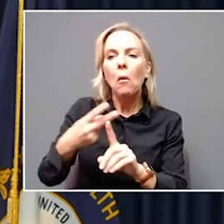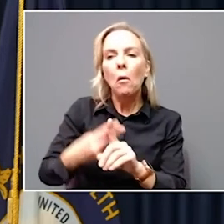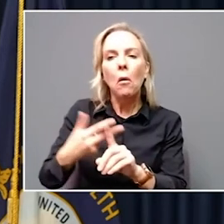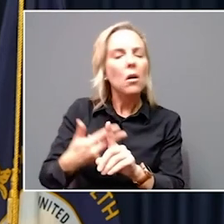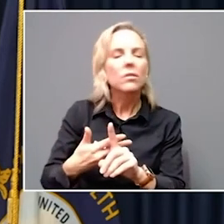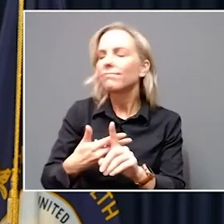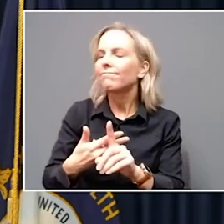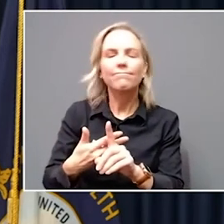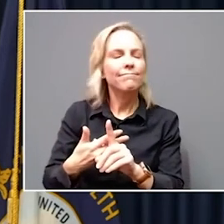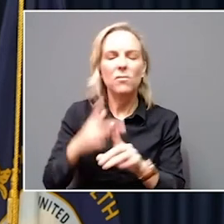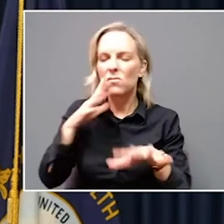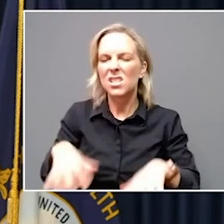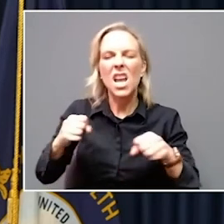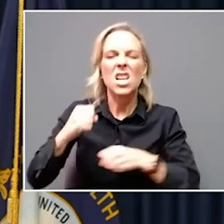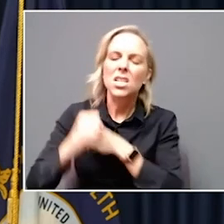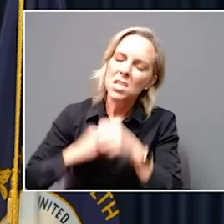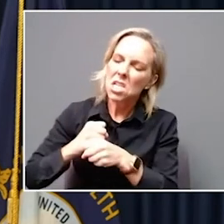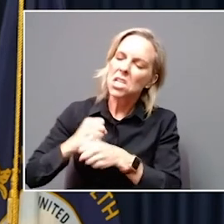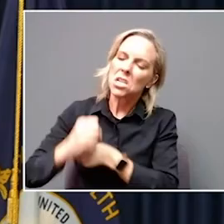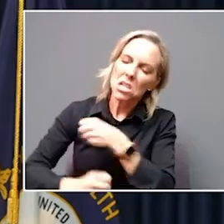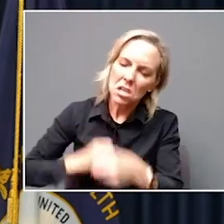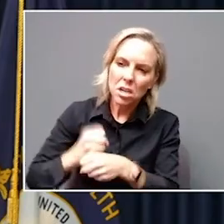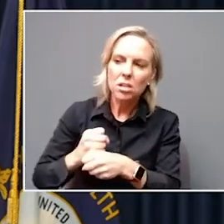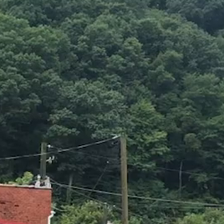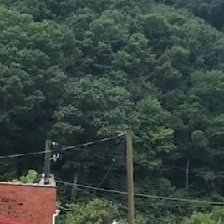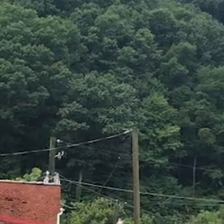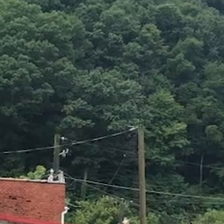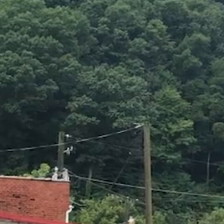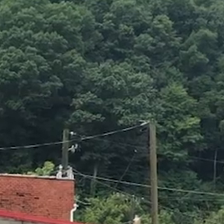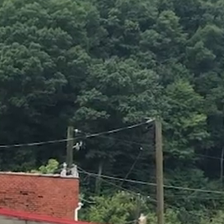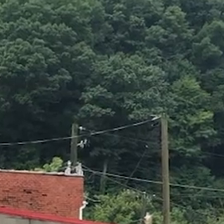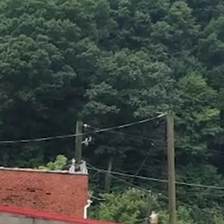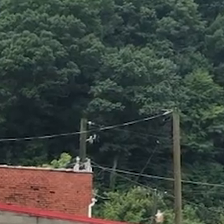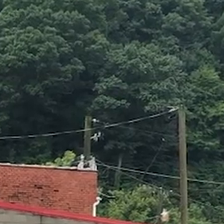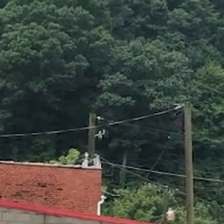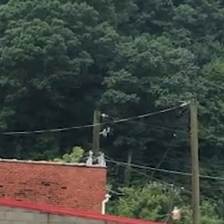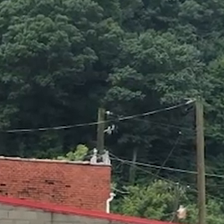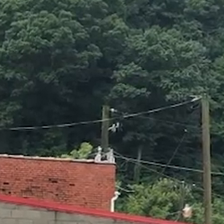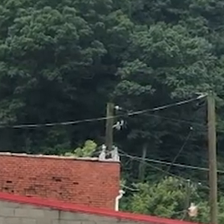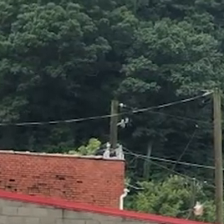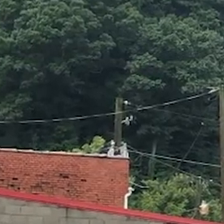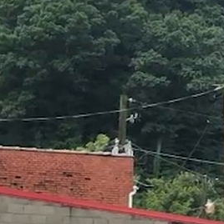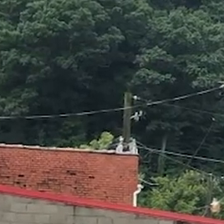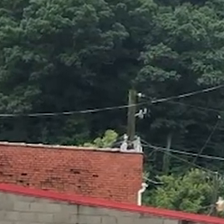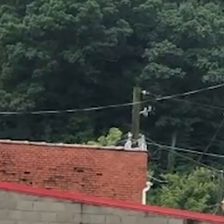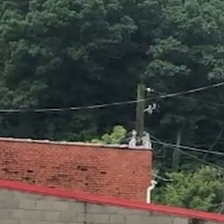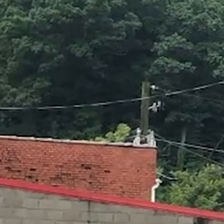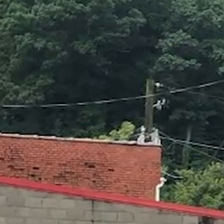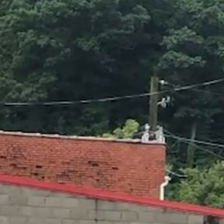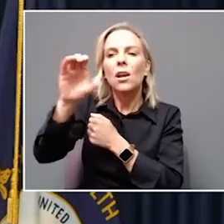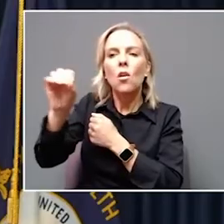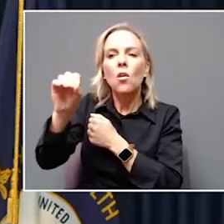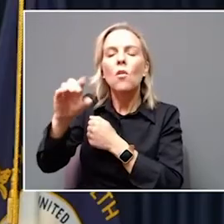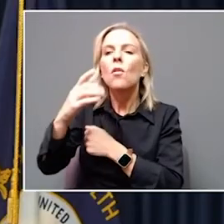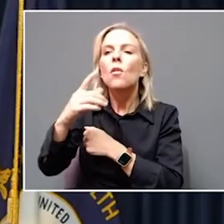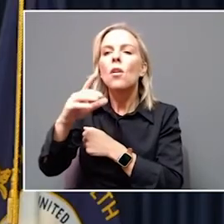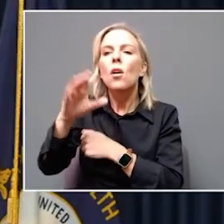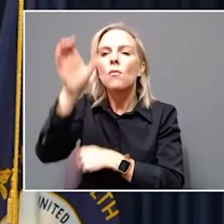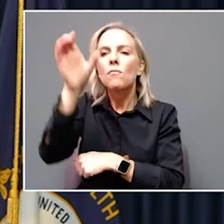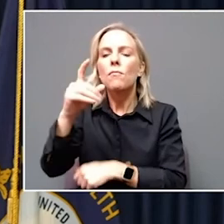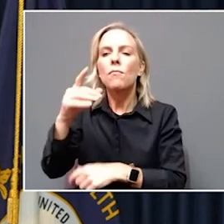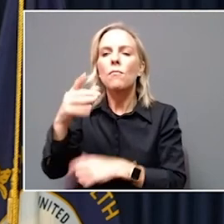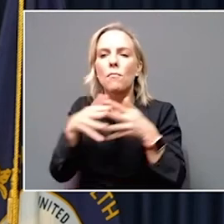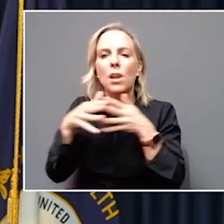families to rebuild and recover from. The governor has already taken action to marshal state resources. I just